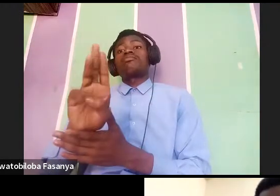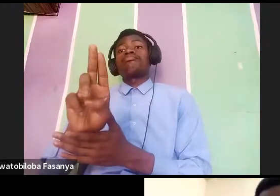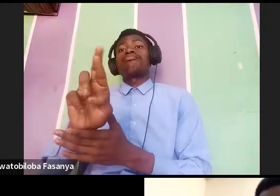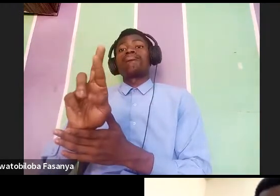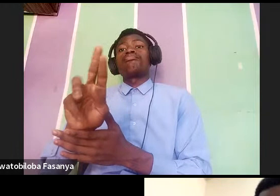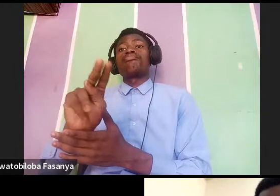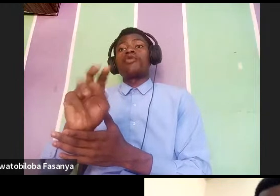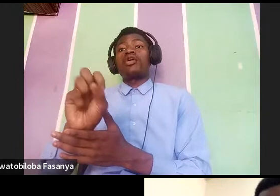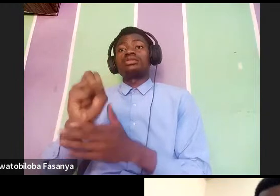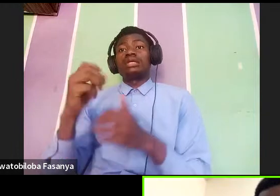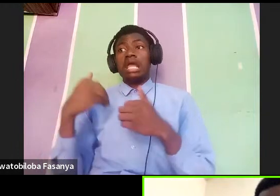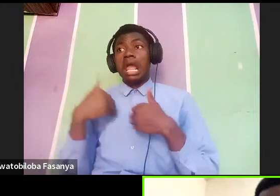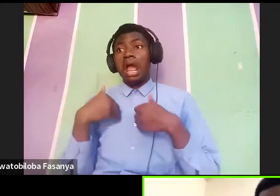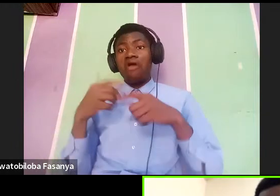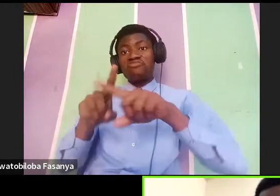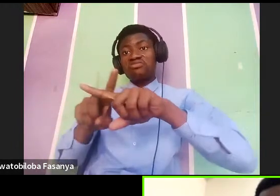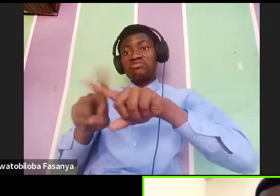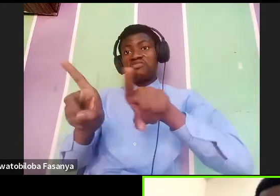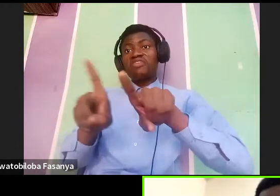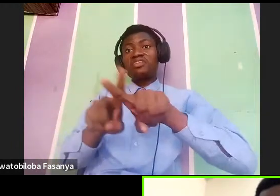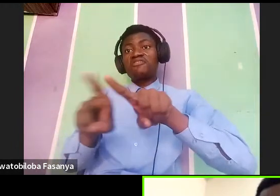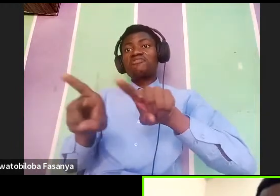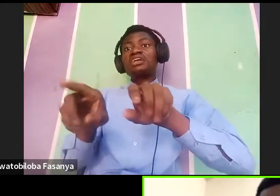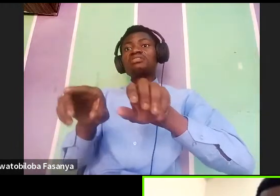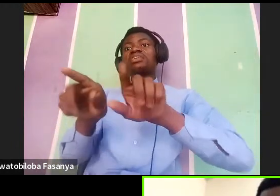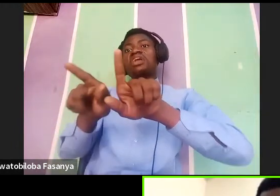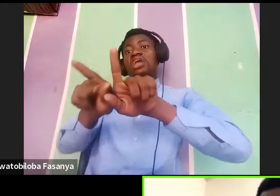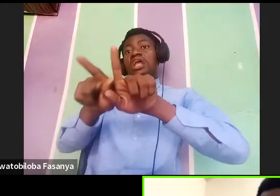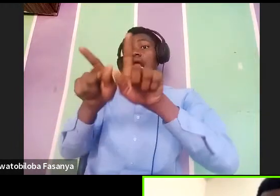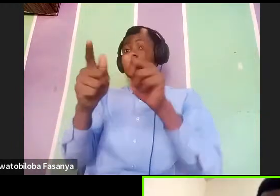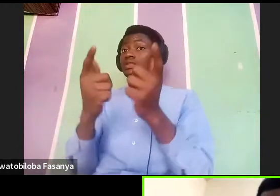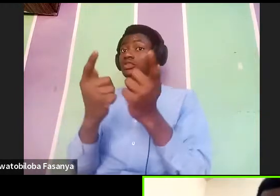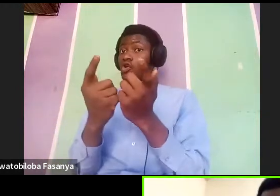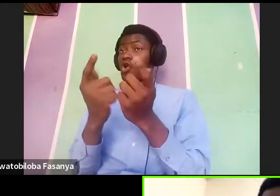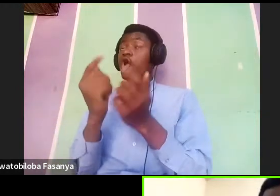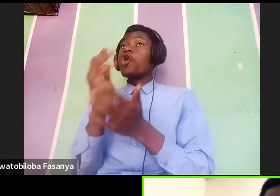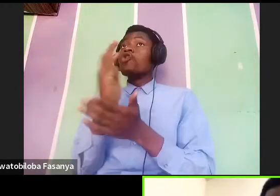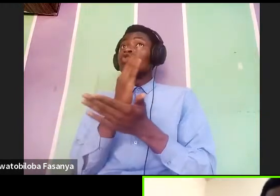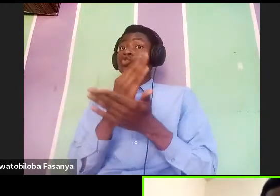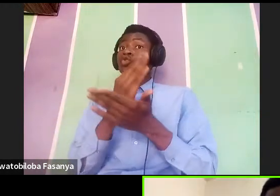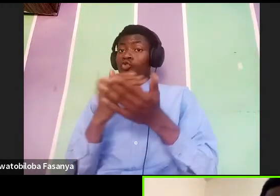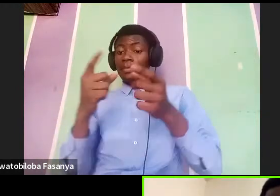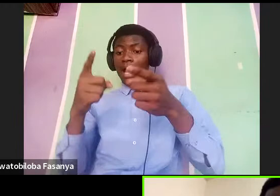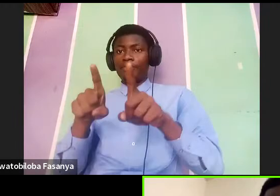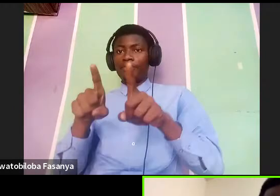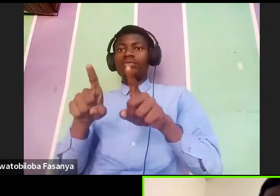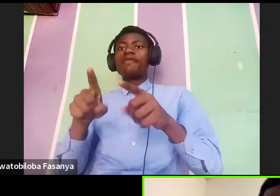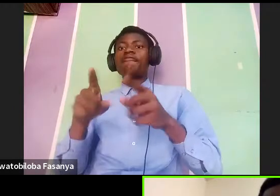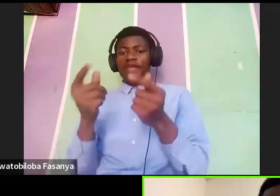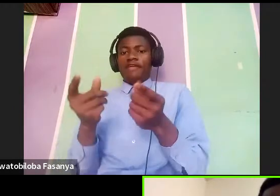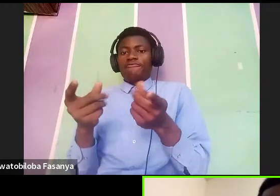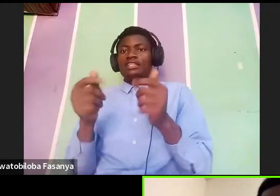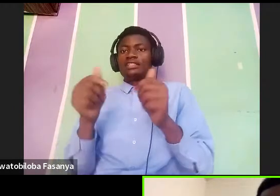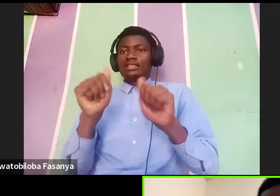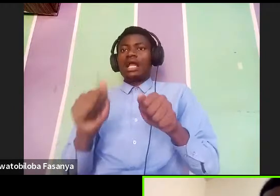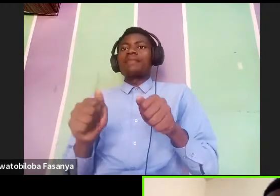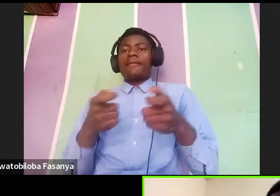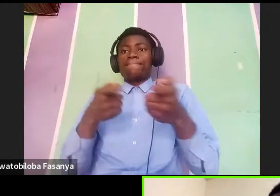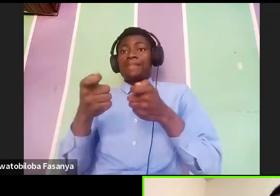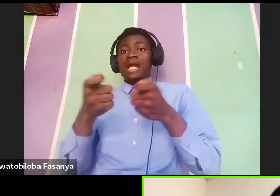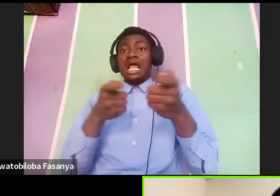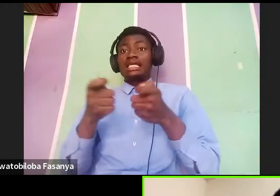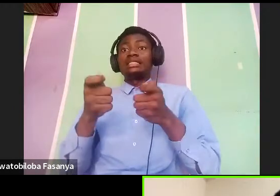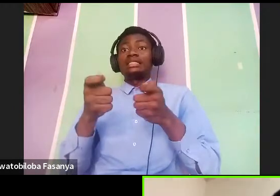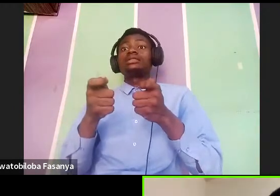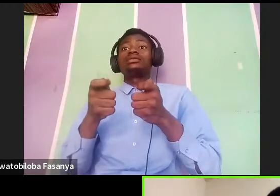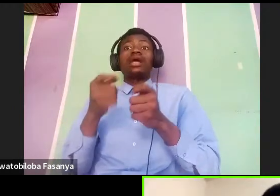They're, you know, ones which can be managed at home, and then most times you also